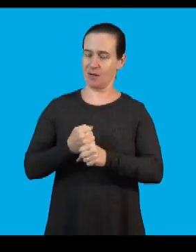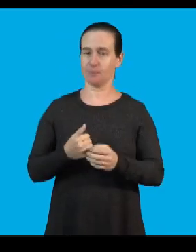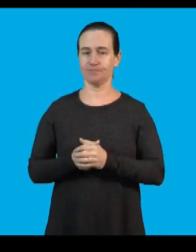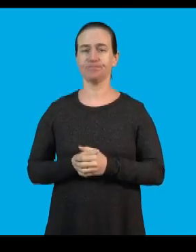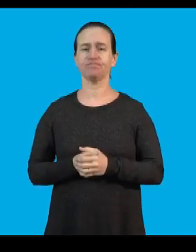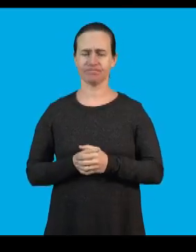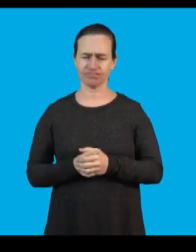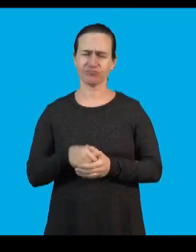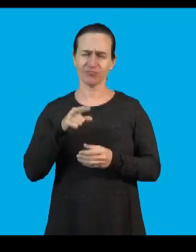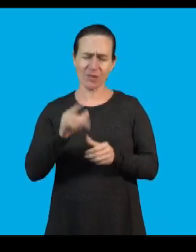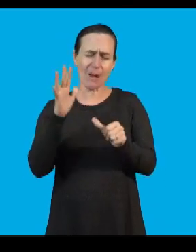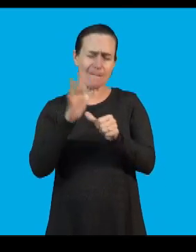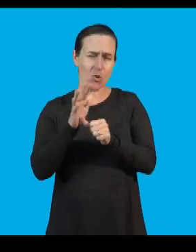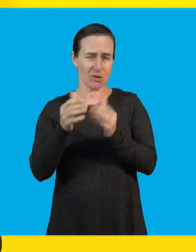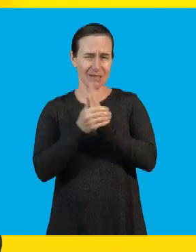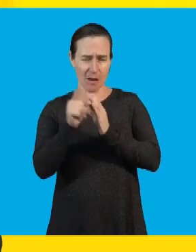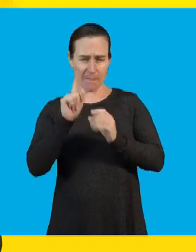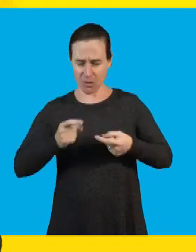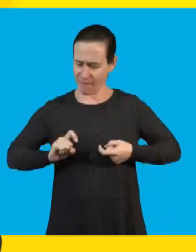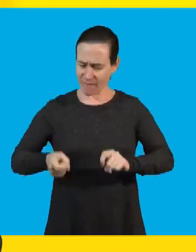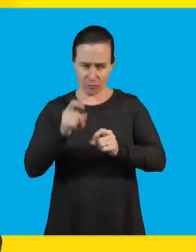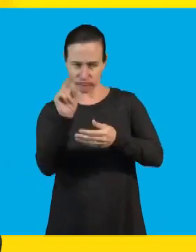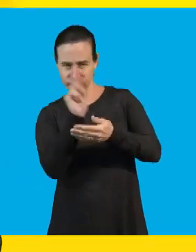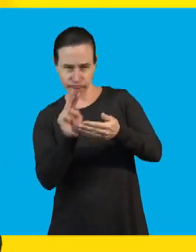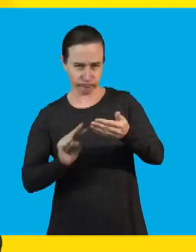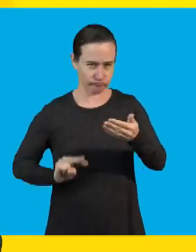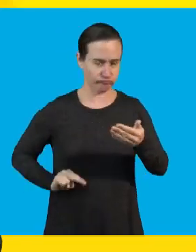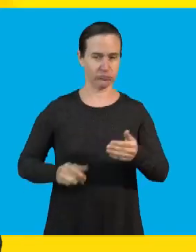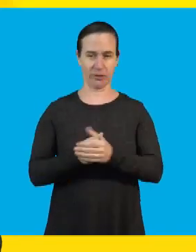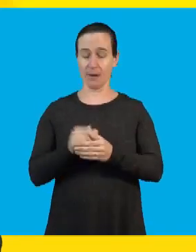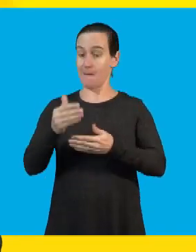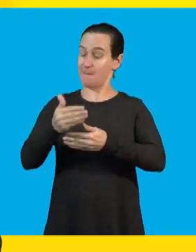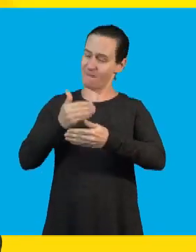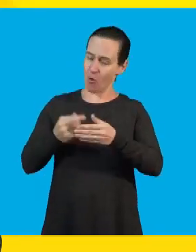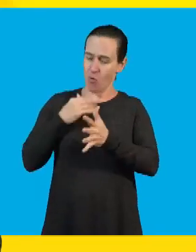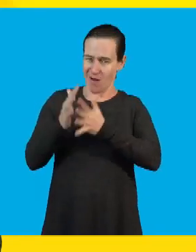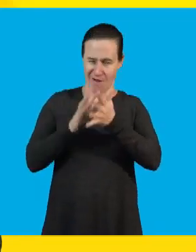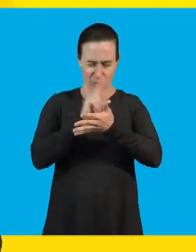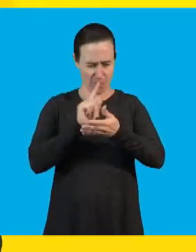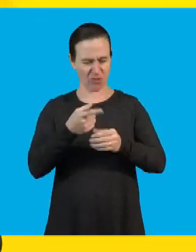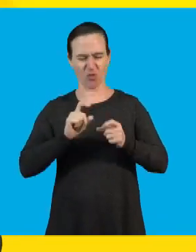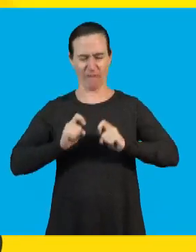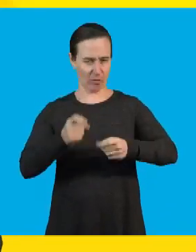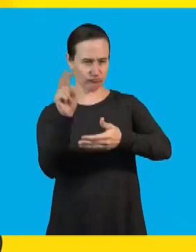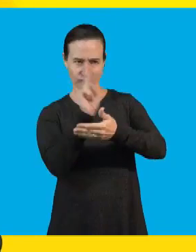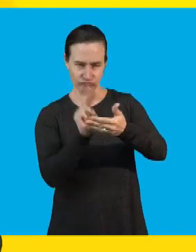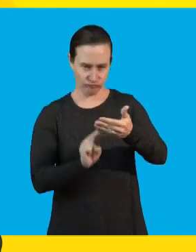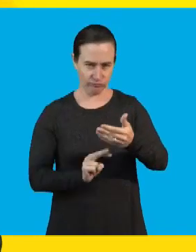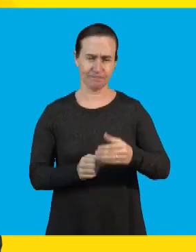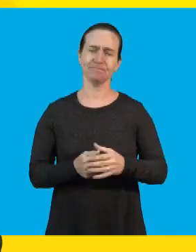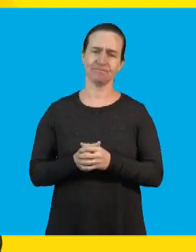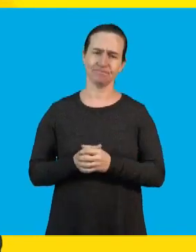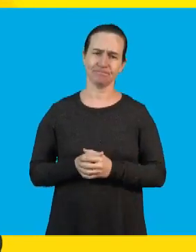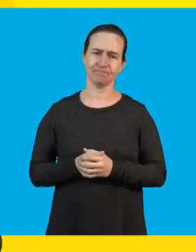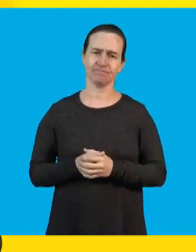of reading, skimming and scanning is important when we're breaking down a paragraph in order to answer